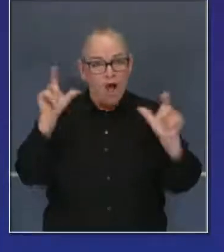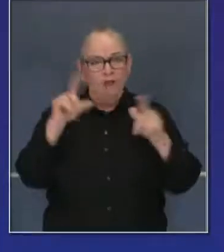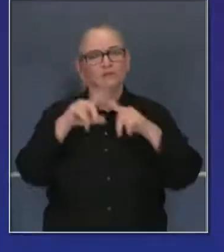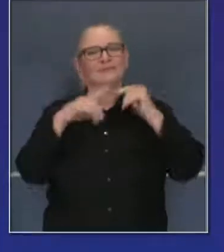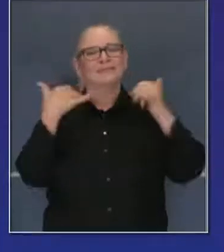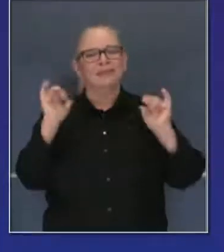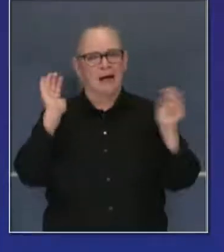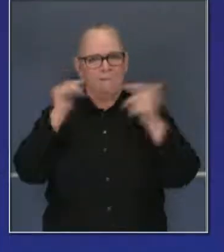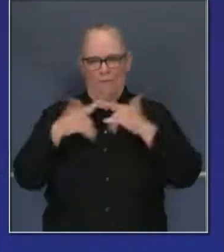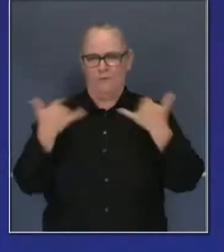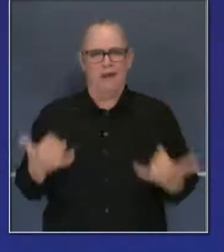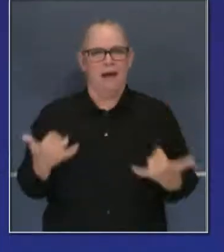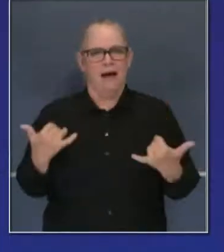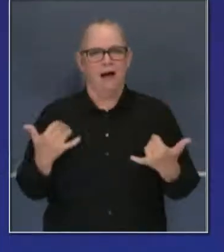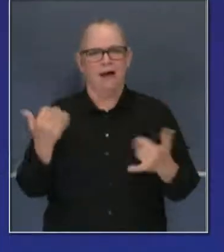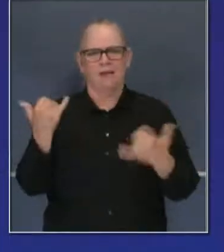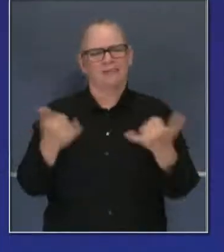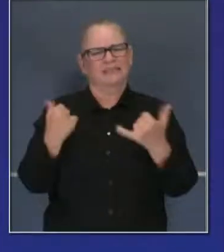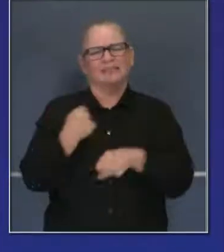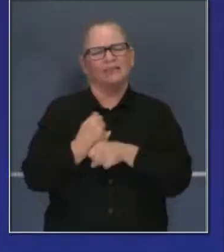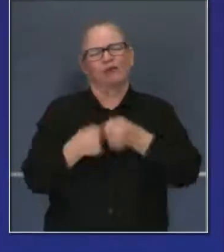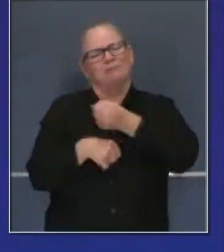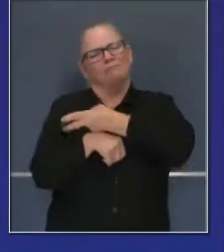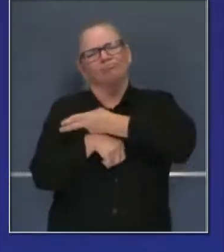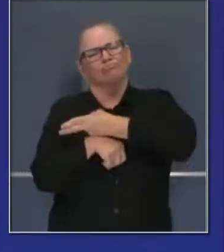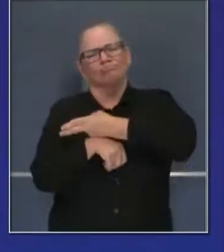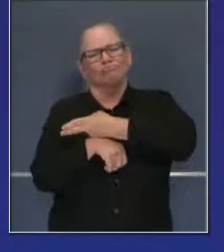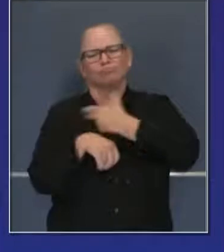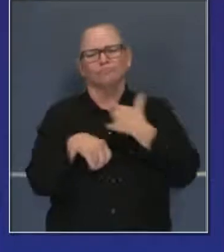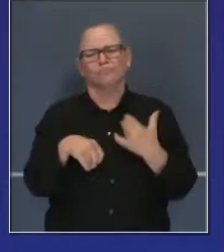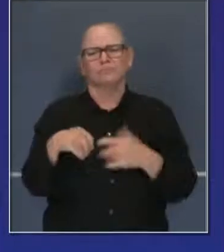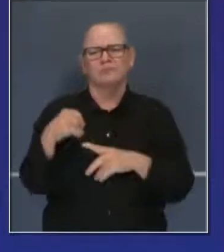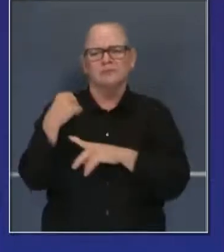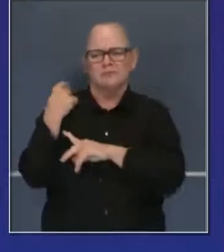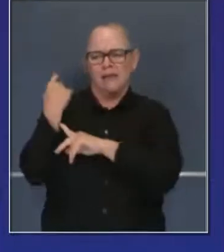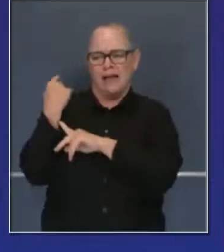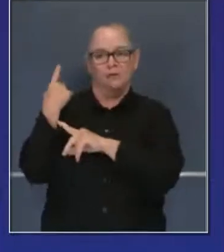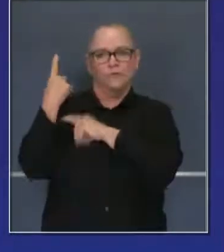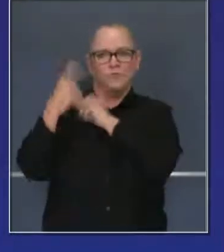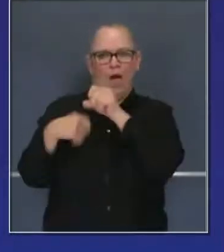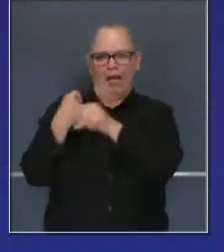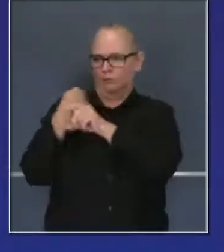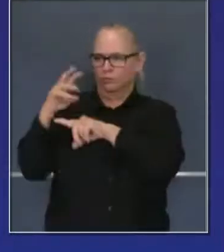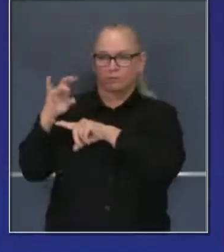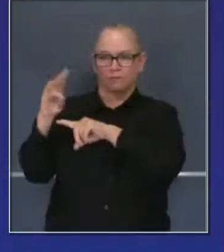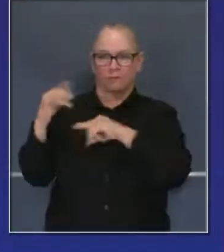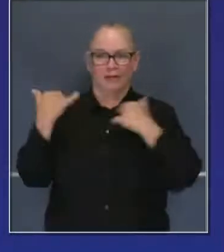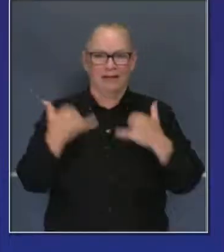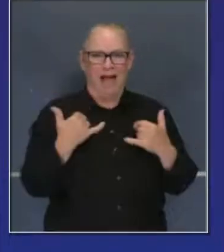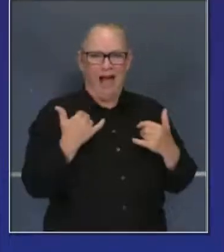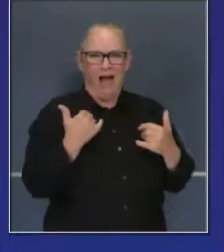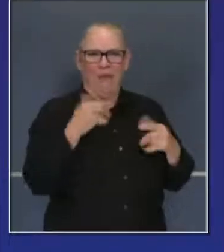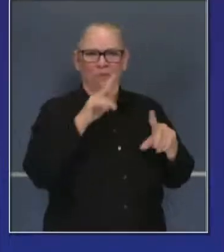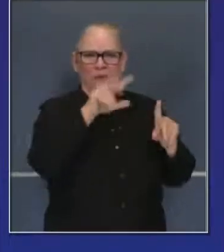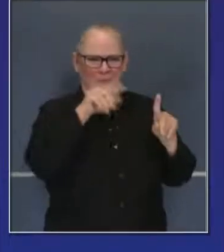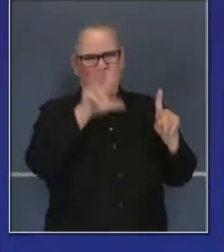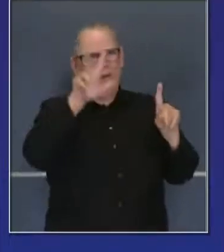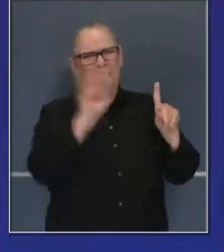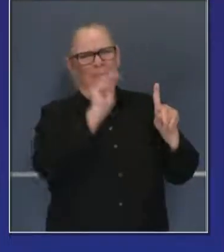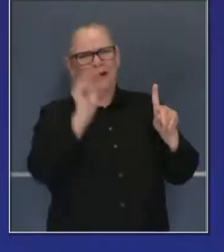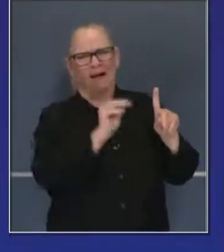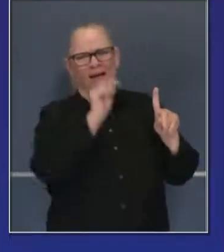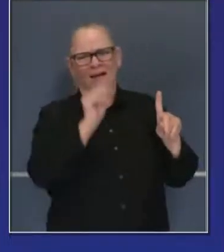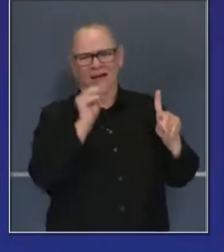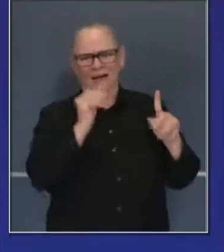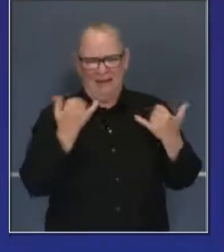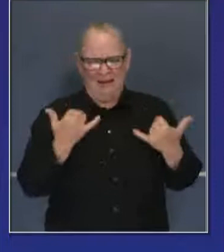by wildfires, but in comparison to this year, it is modest in size. 2018, of course, you